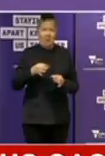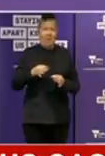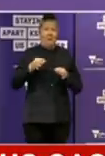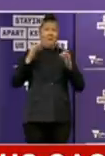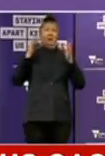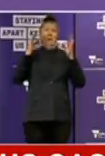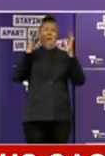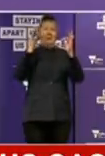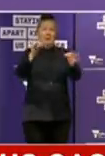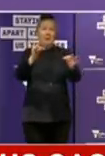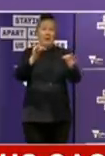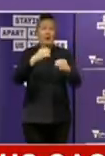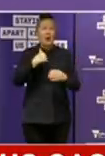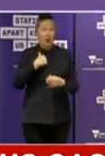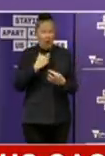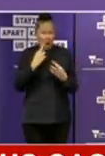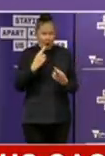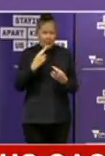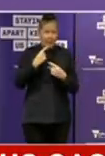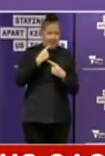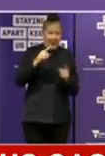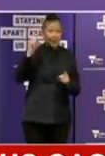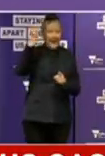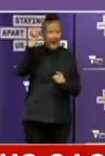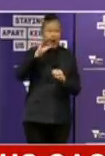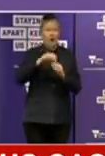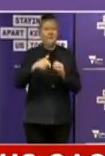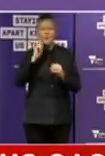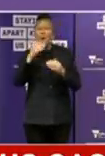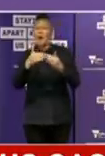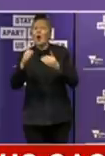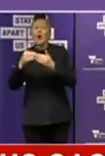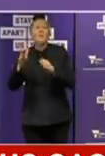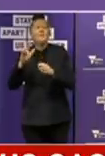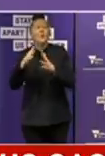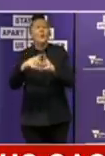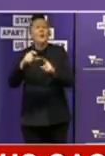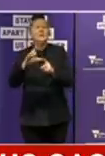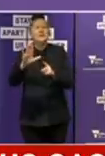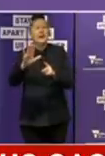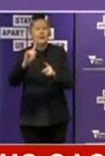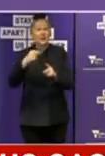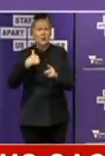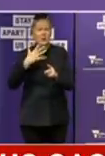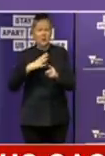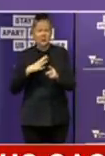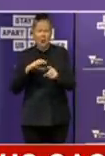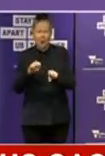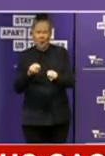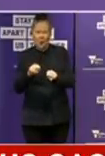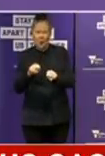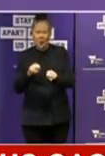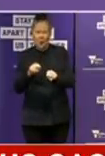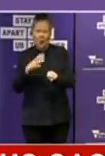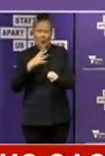on Wednesday. We just need to wait for these important swabs to be processed in the labs